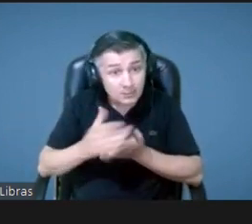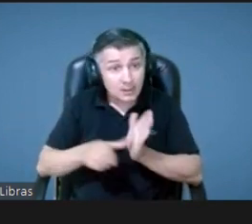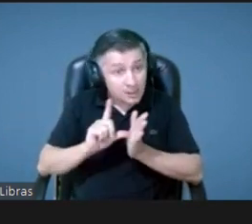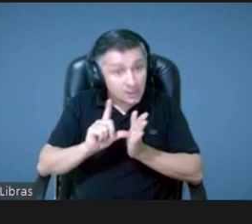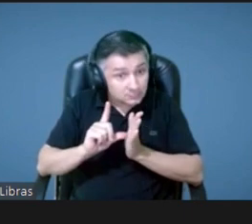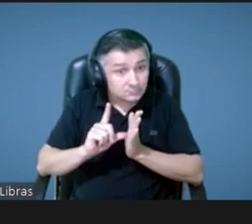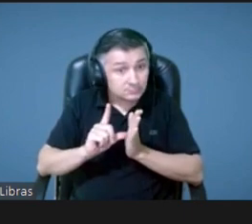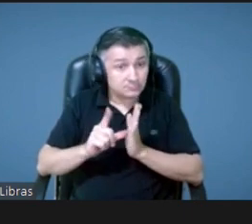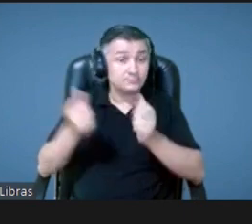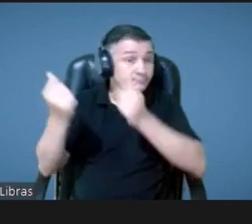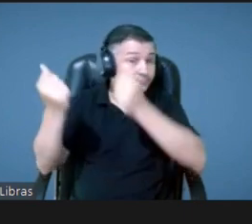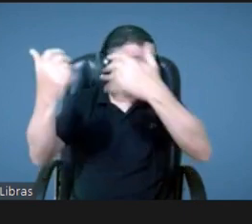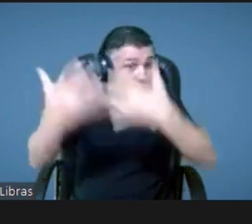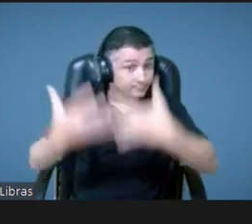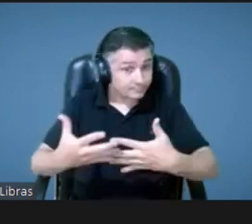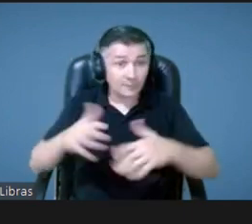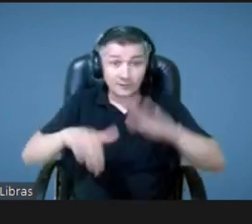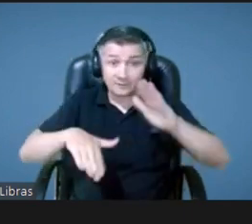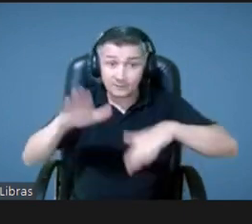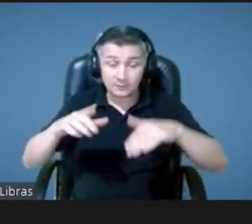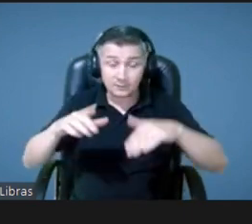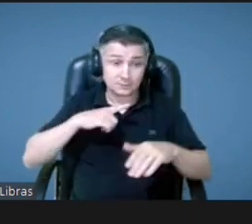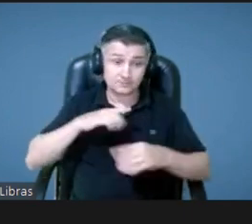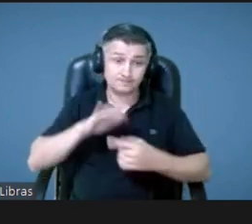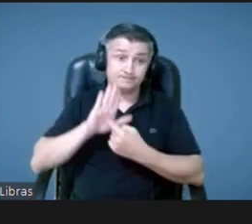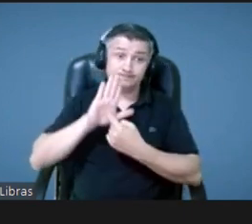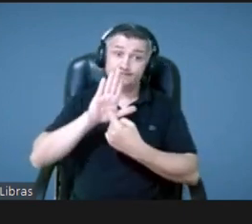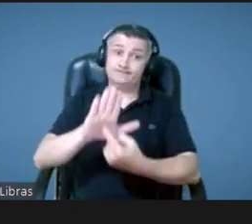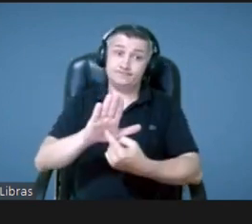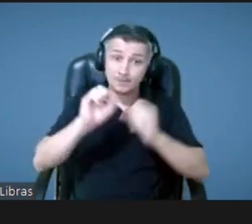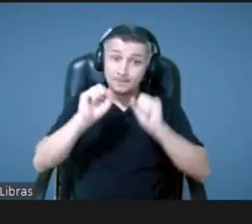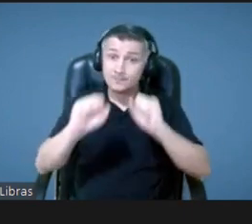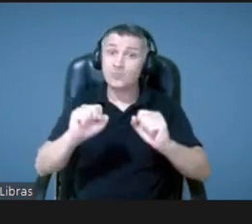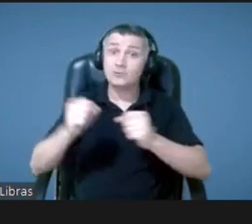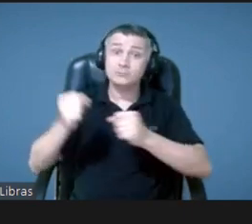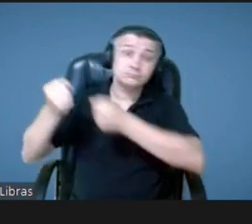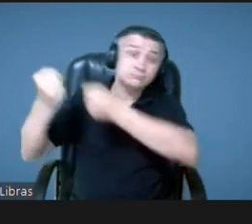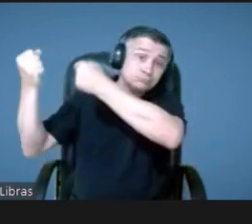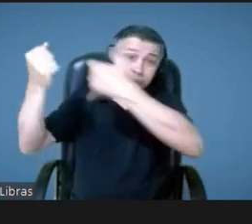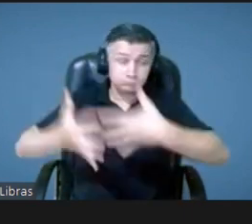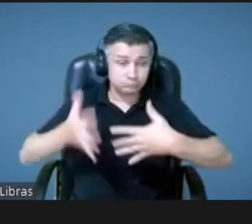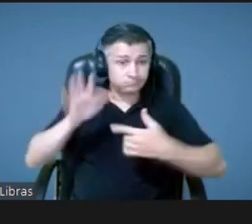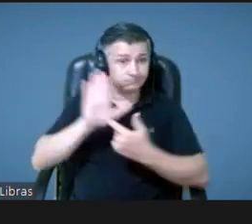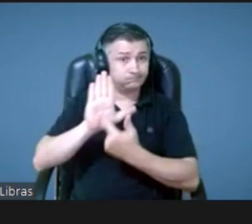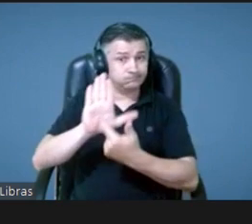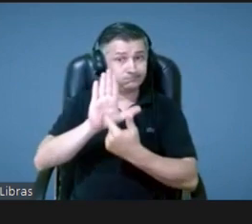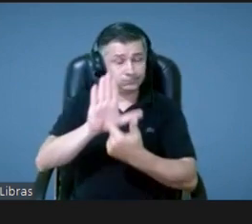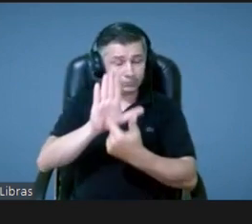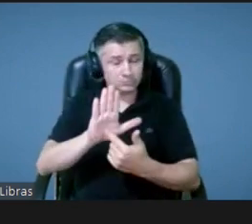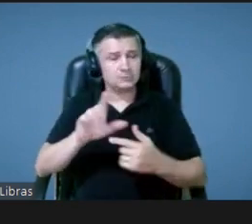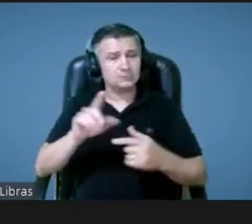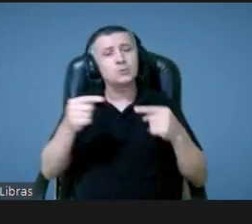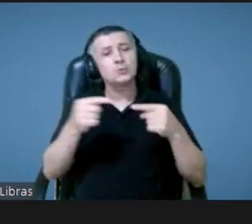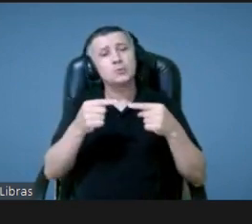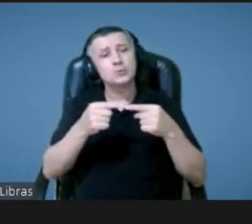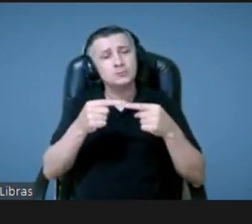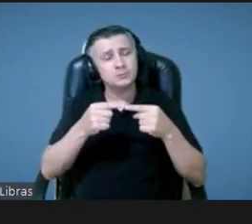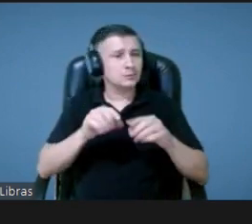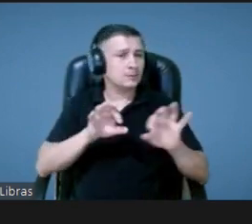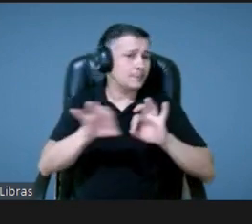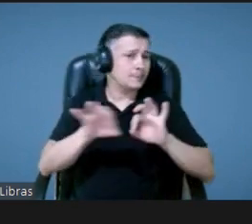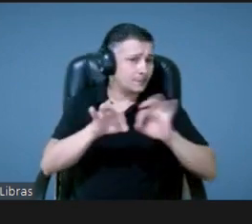Before proceeding, we would like to clarify that any forward-looking statements that may be made during this